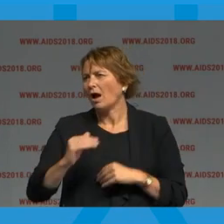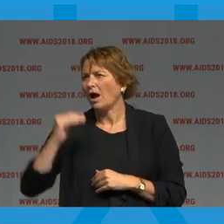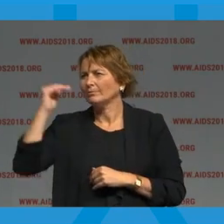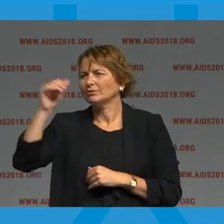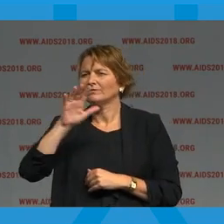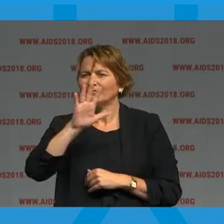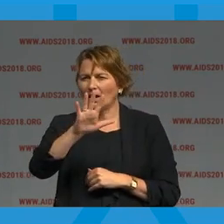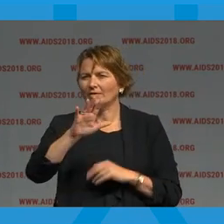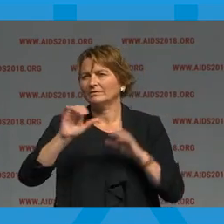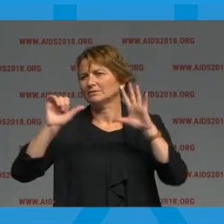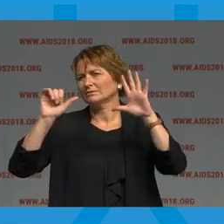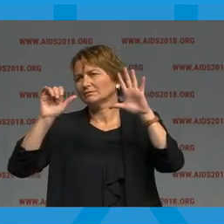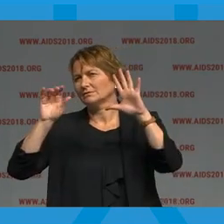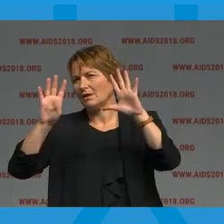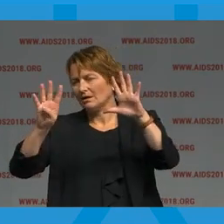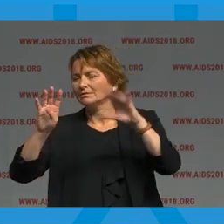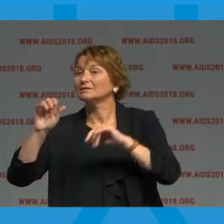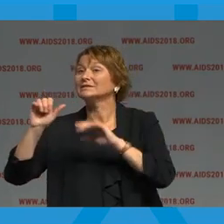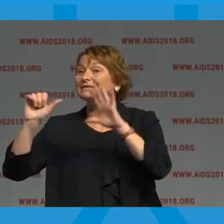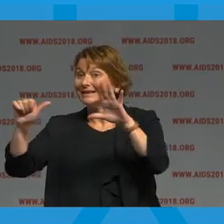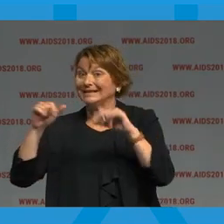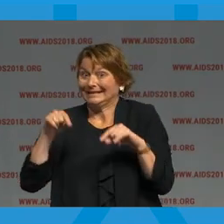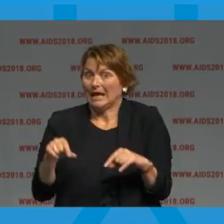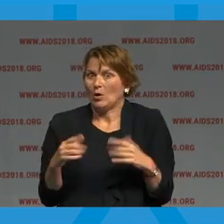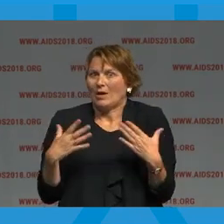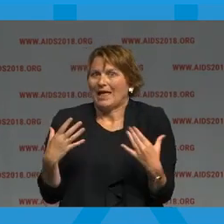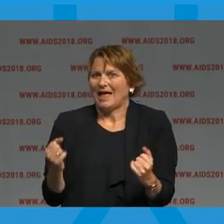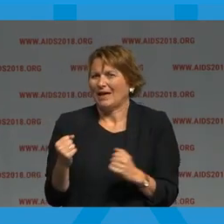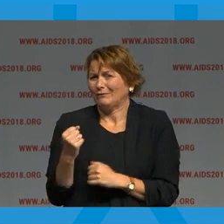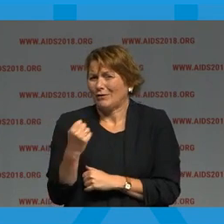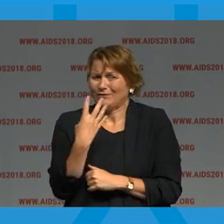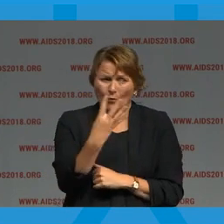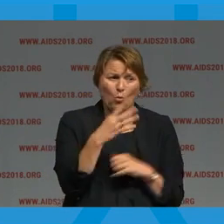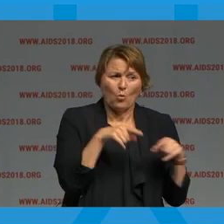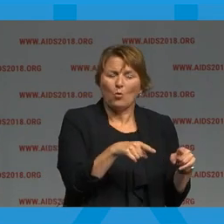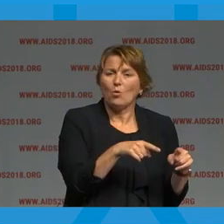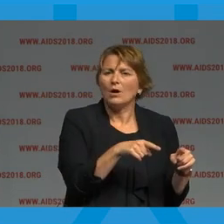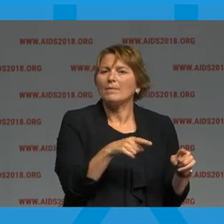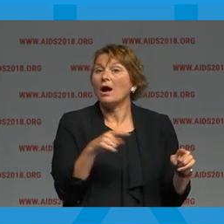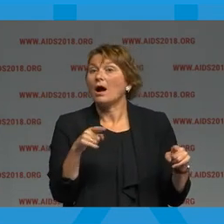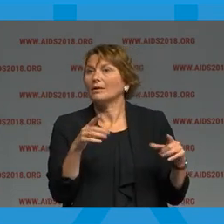and we still have 4 cases. It's still, instead of being